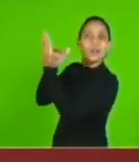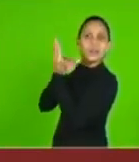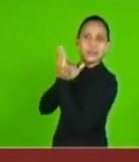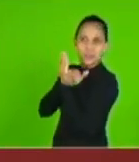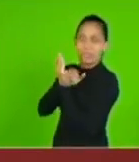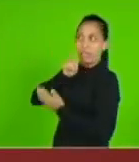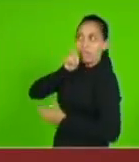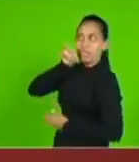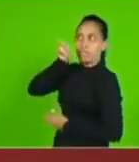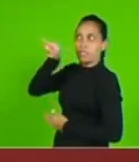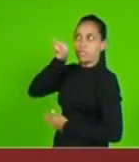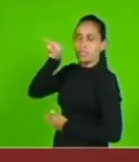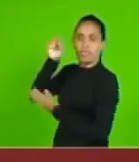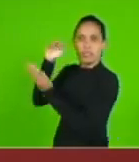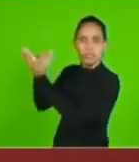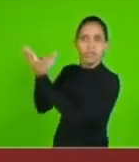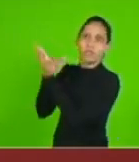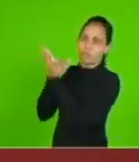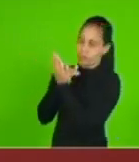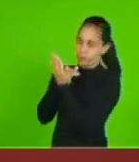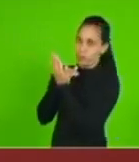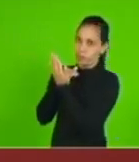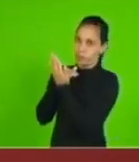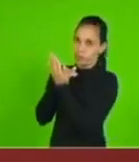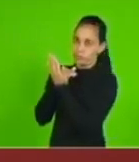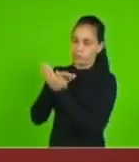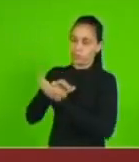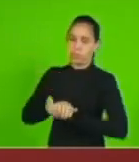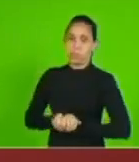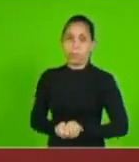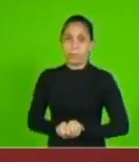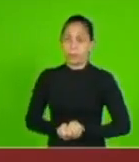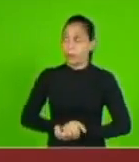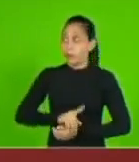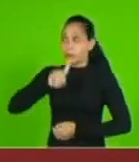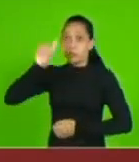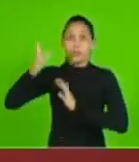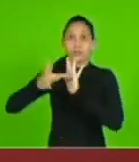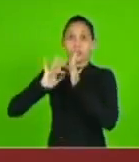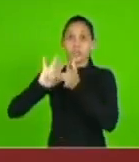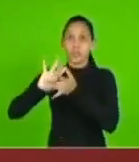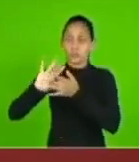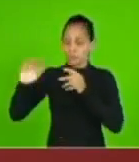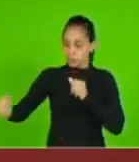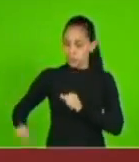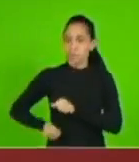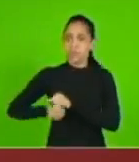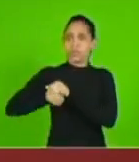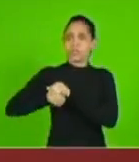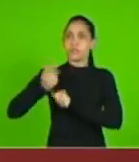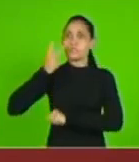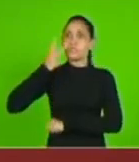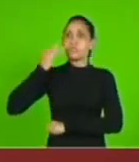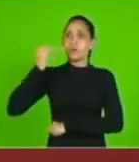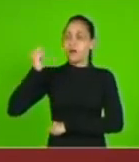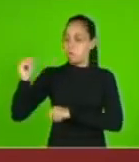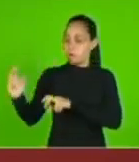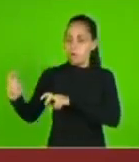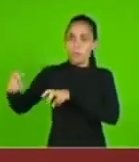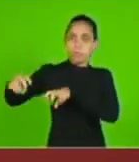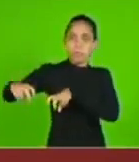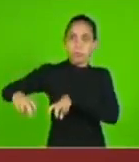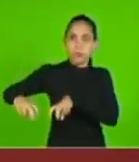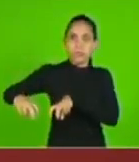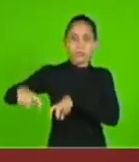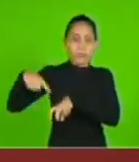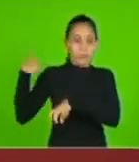That's where our help, the help of the Lord comes from. And that's where the Jesus is at the right-hand side of the Father.